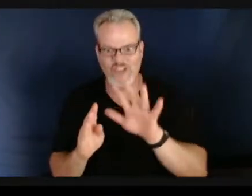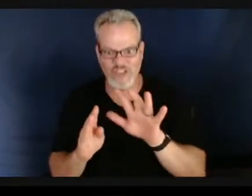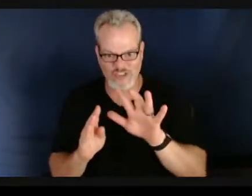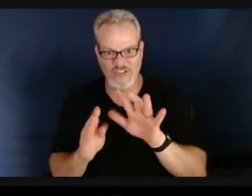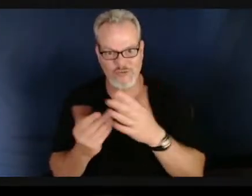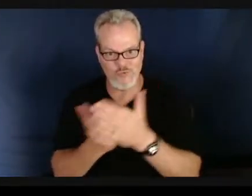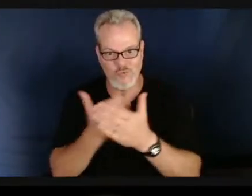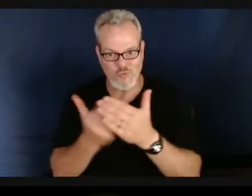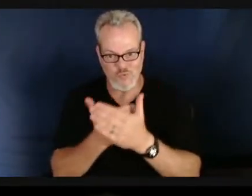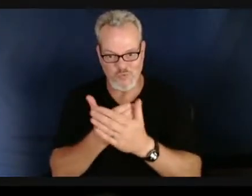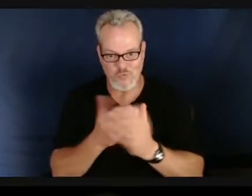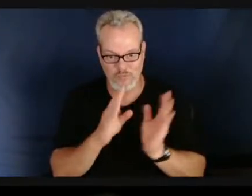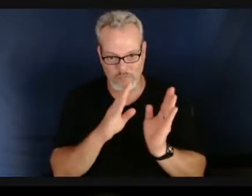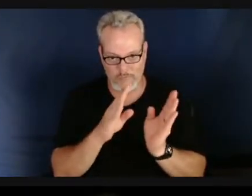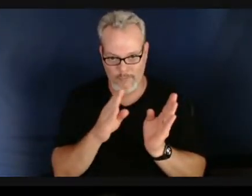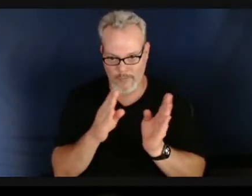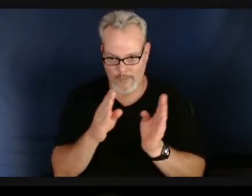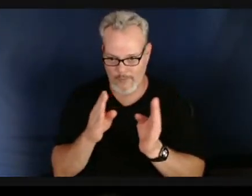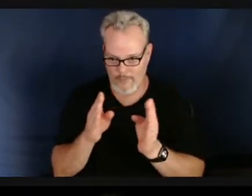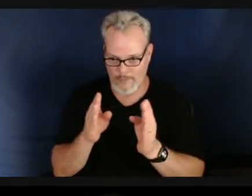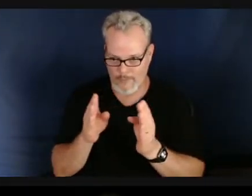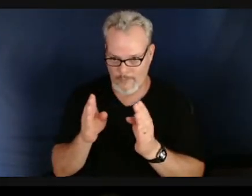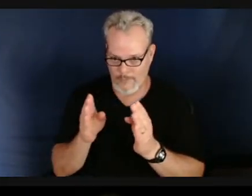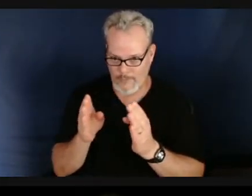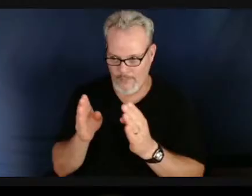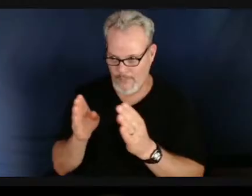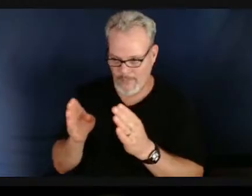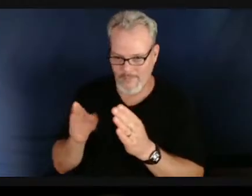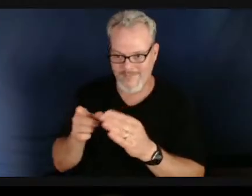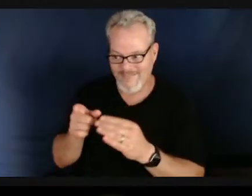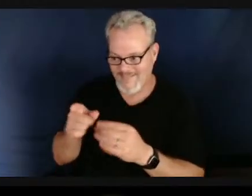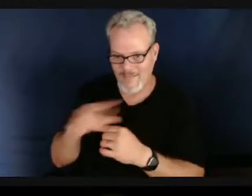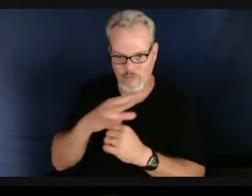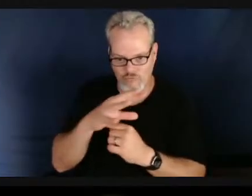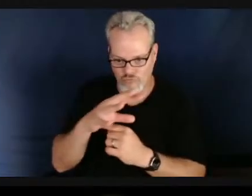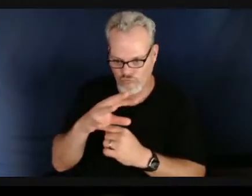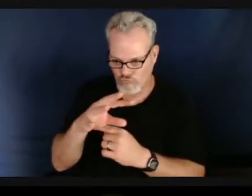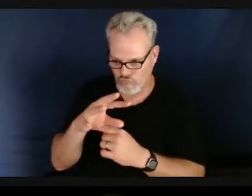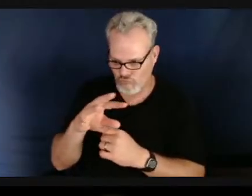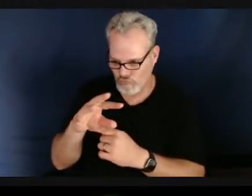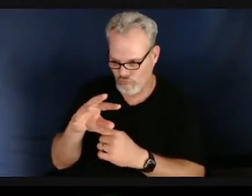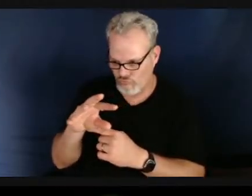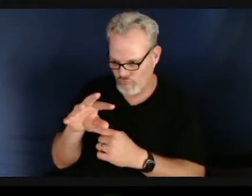And then if I pan it over here to this front edge,